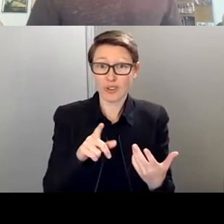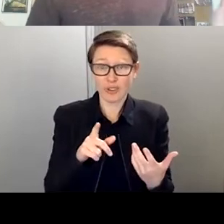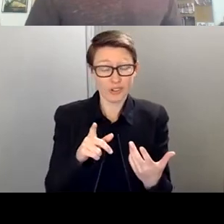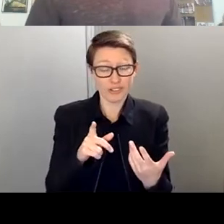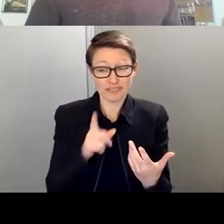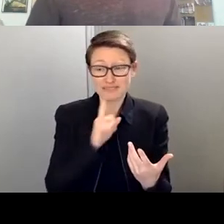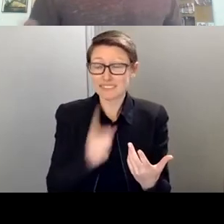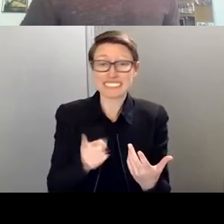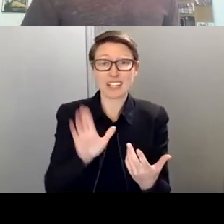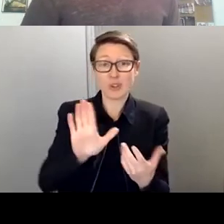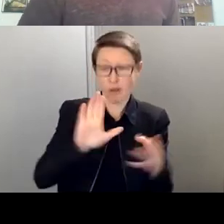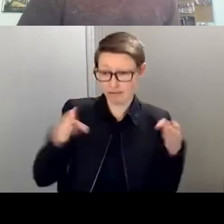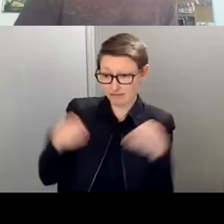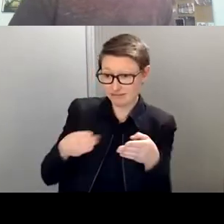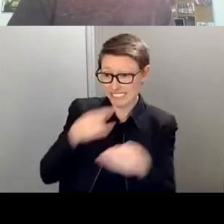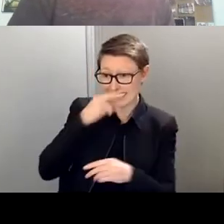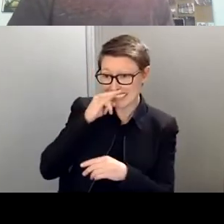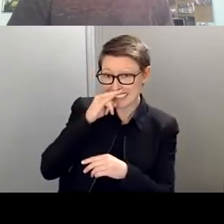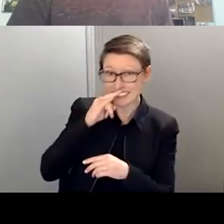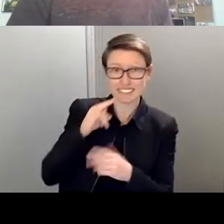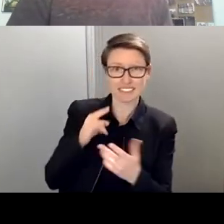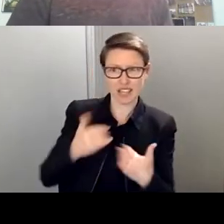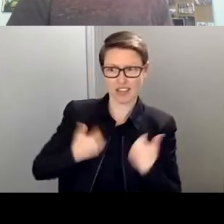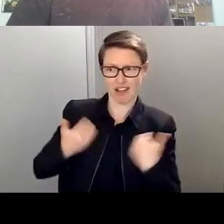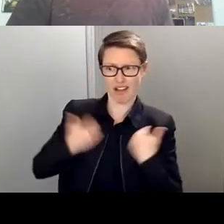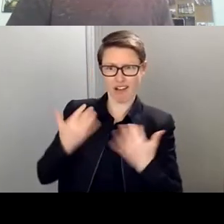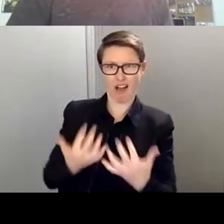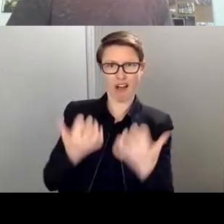young audience. What's the cost?